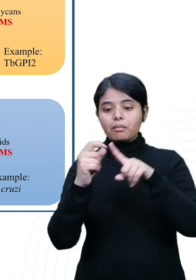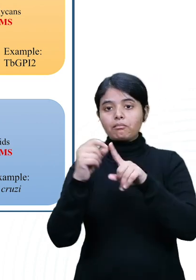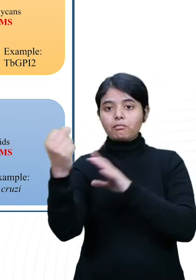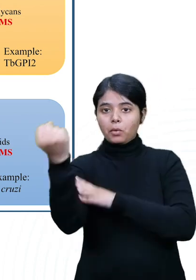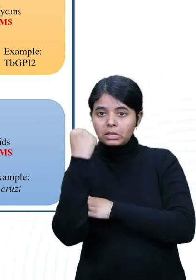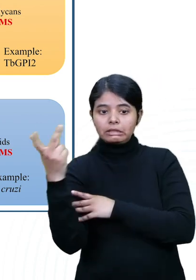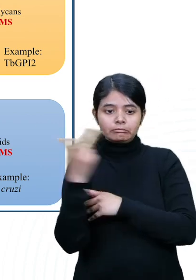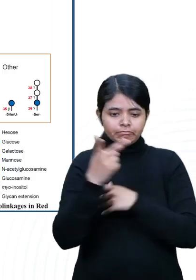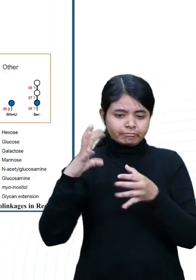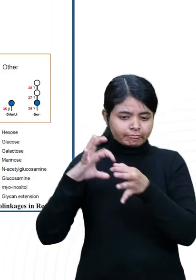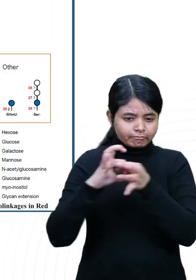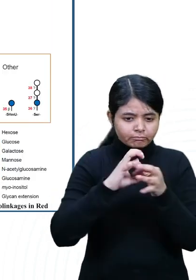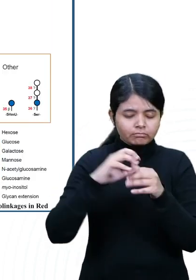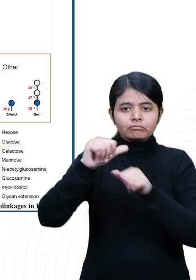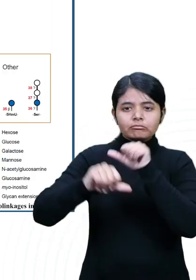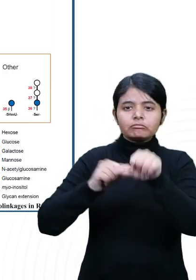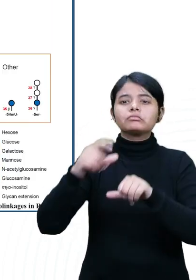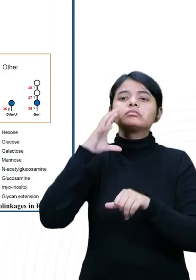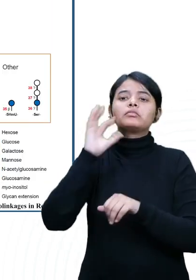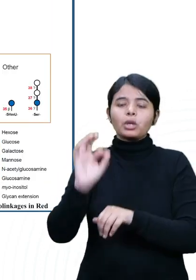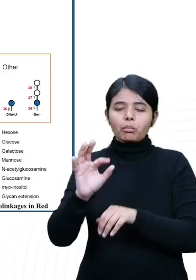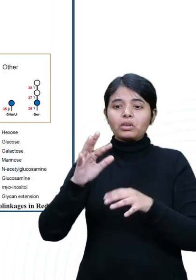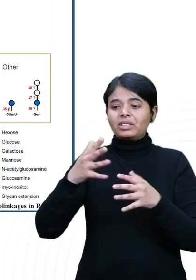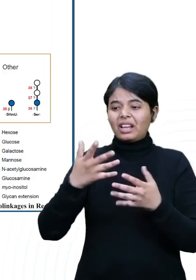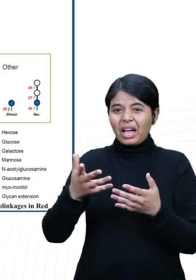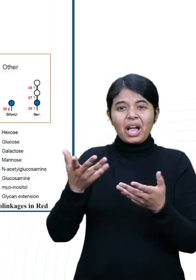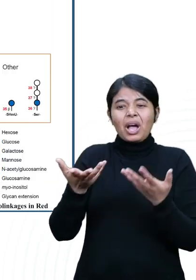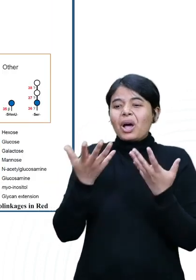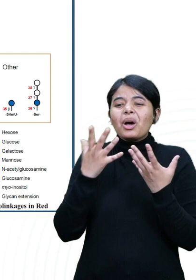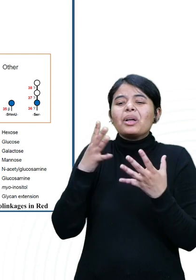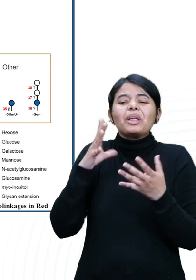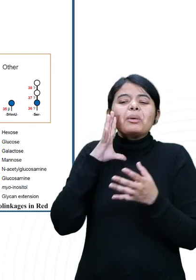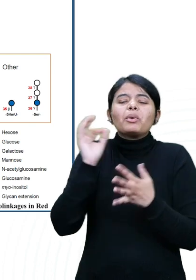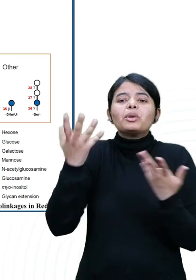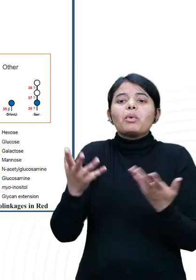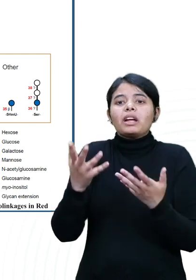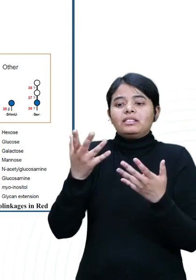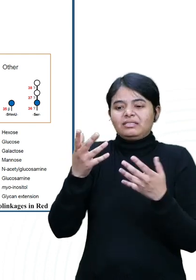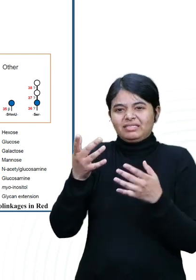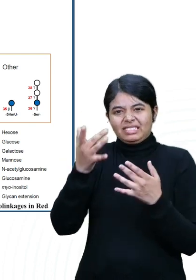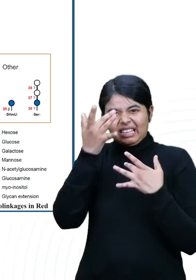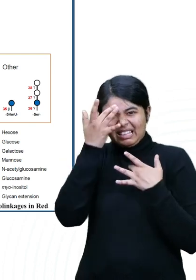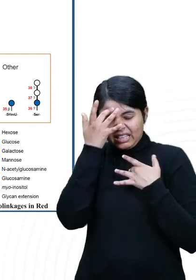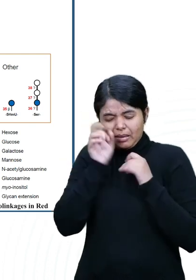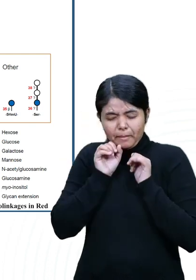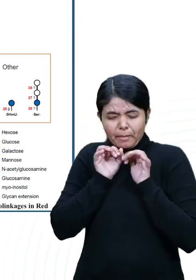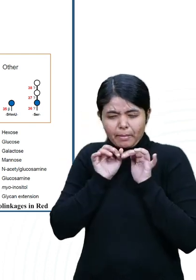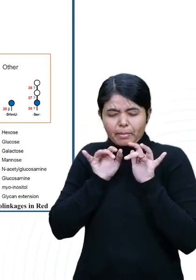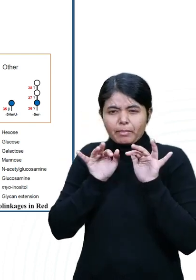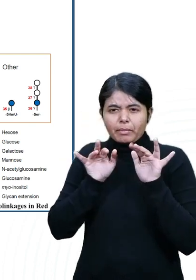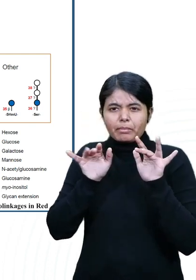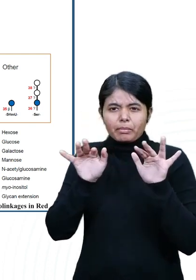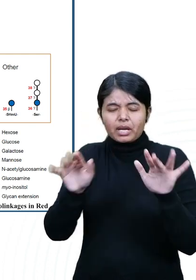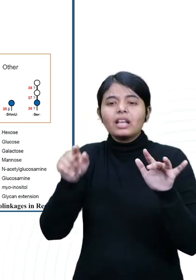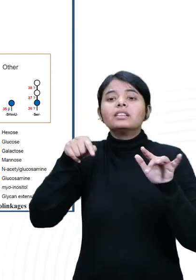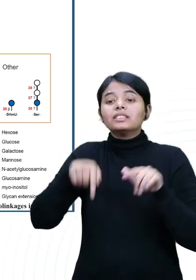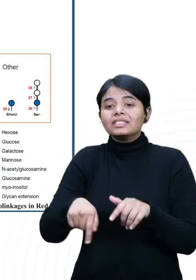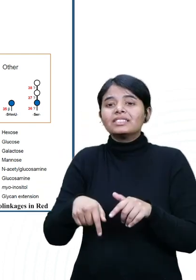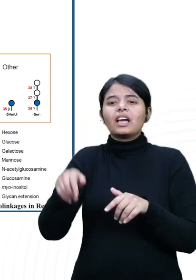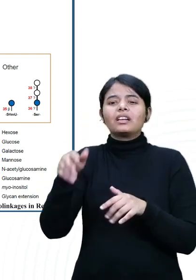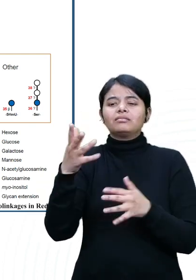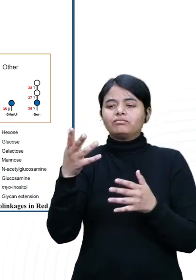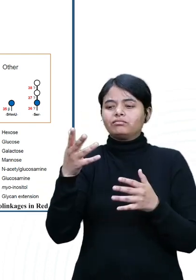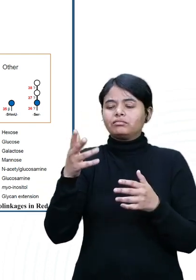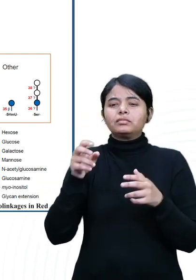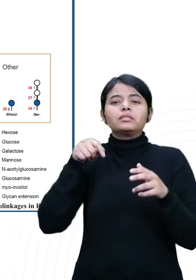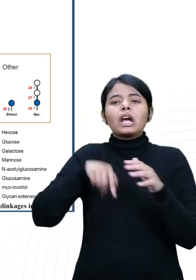So let us quickly look at the glycan diversity in trypanosomes. As I have discussed so far, that trypanosomes express a diverse range of glycans,